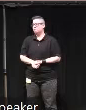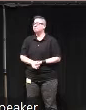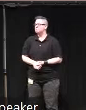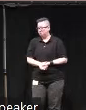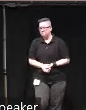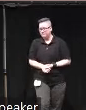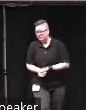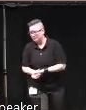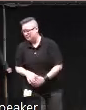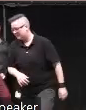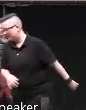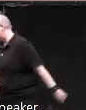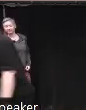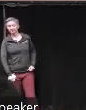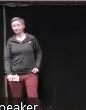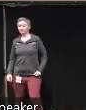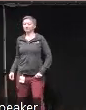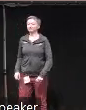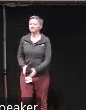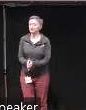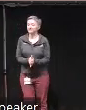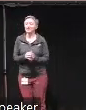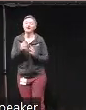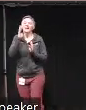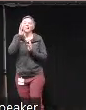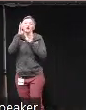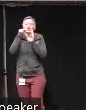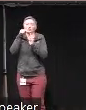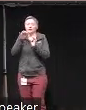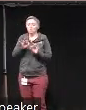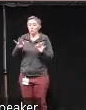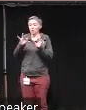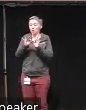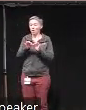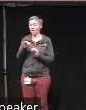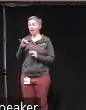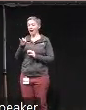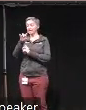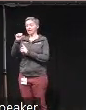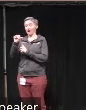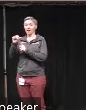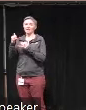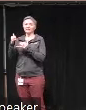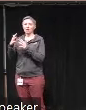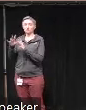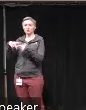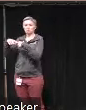Innovation becomes very important. Our idea core is right now on a pause. We'll move it toward more of